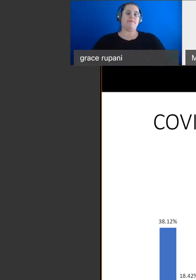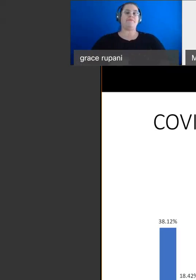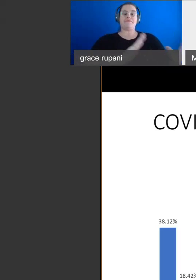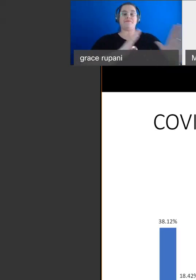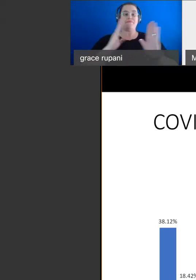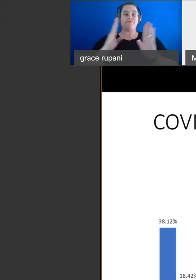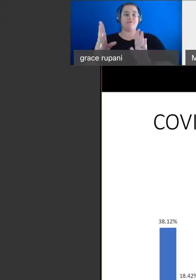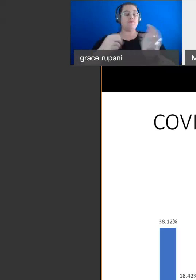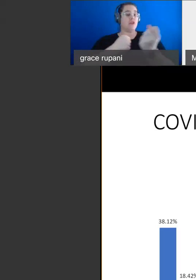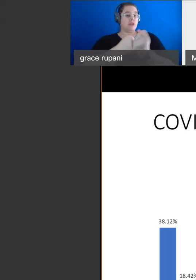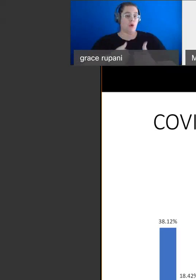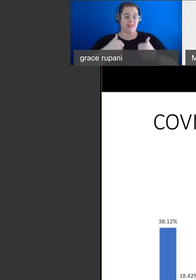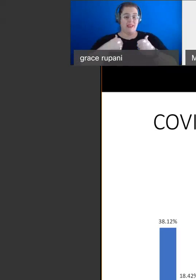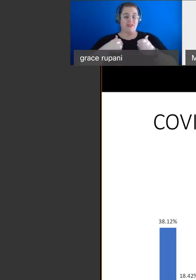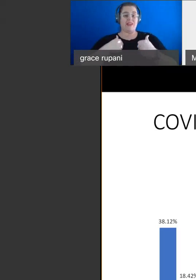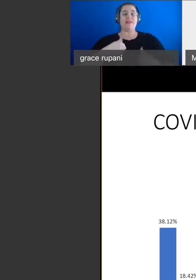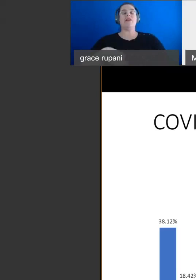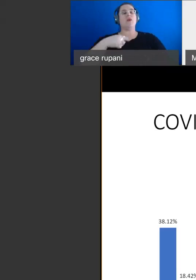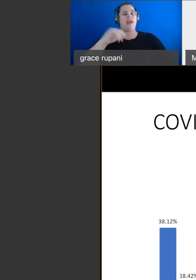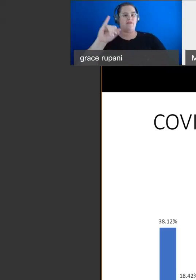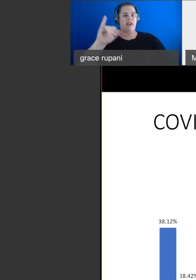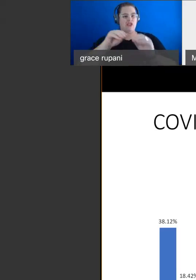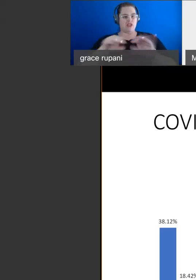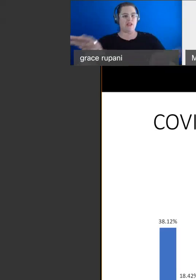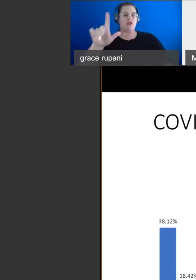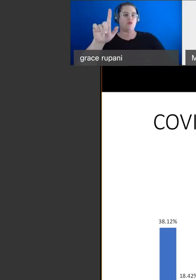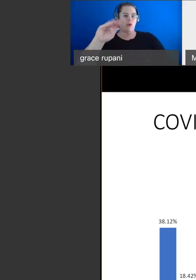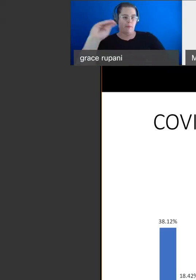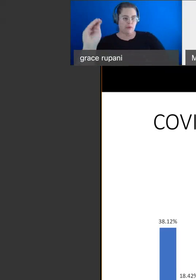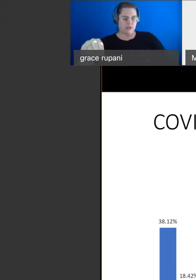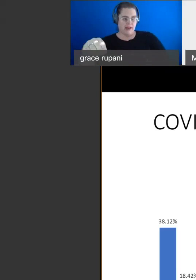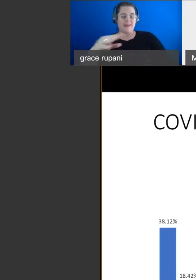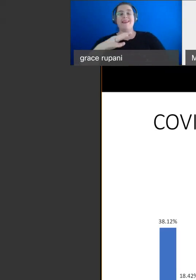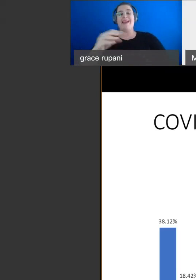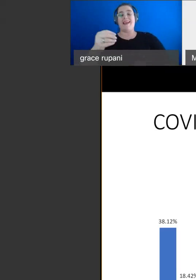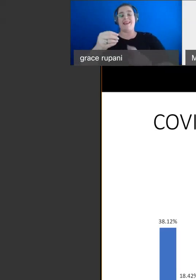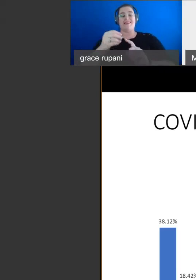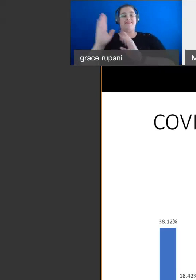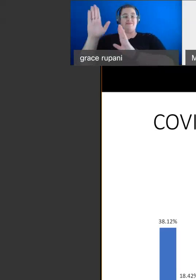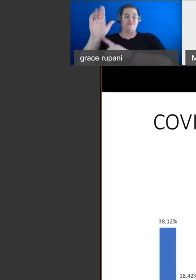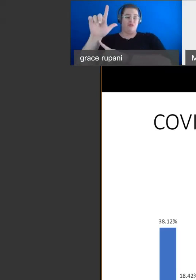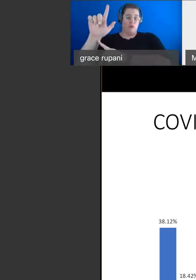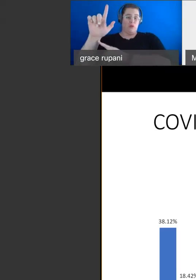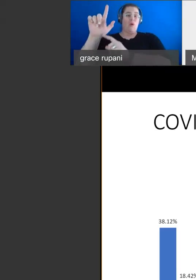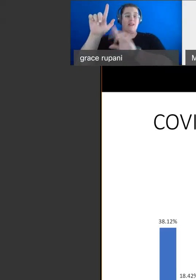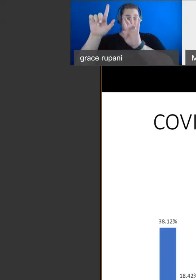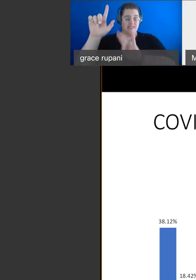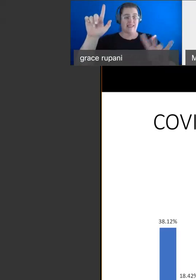21%, and of those, 7% have died from what's been confirmed as COVID,